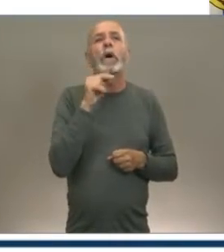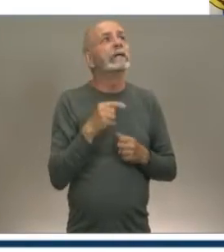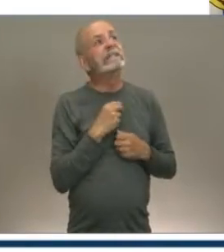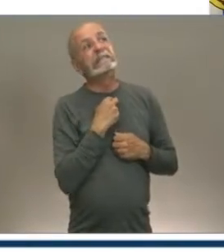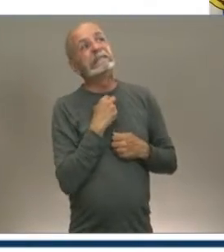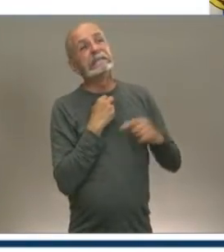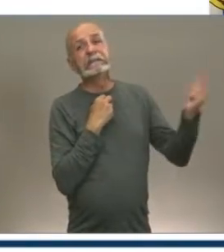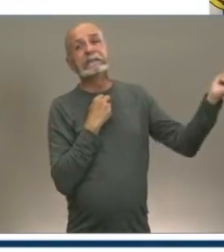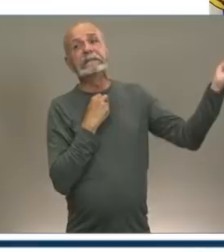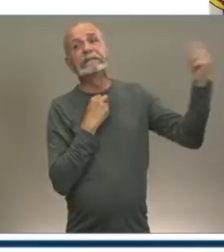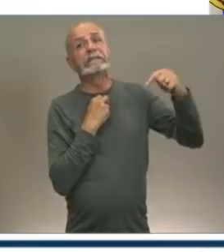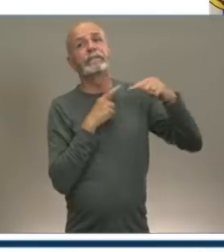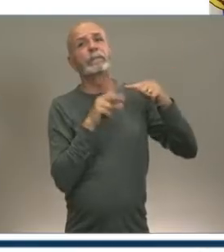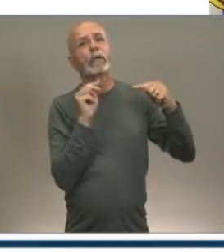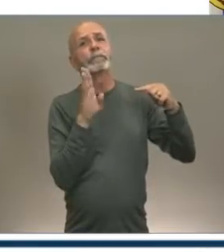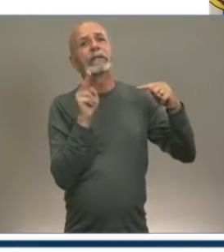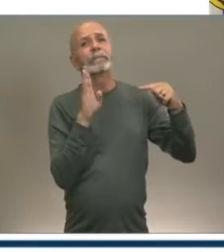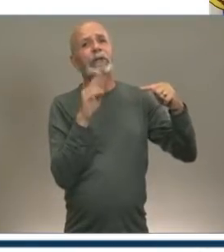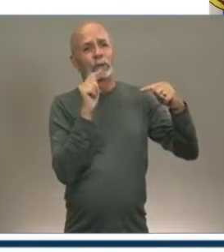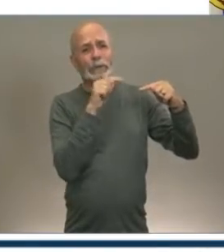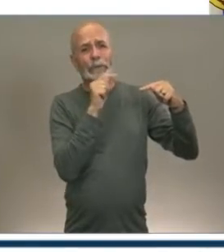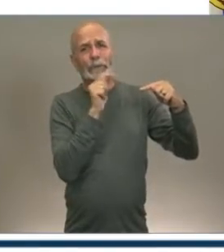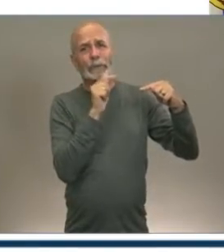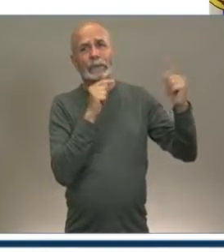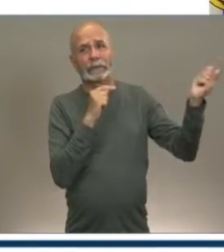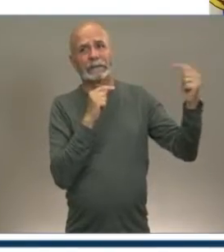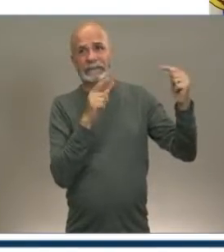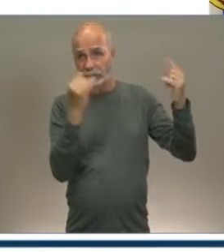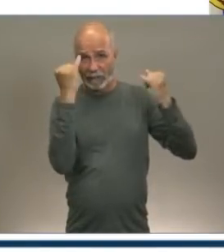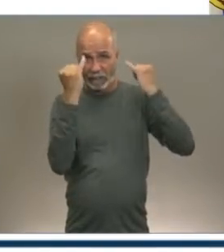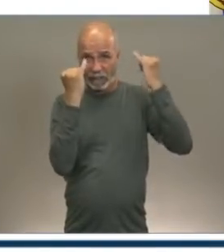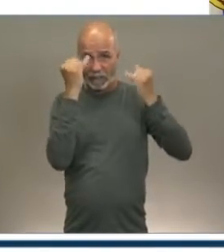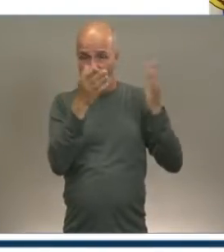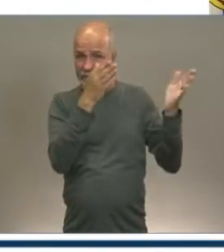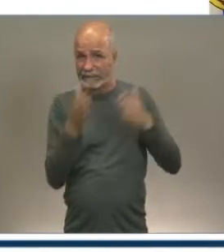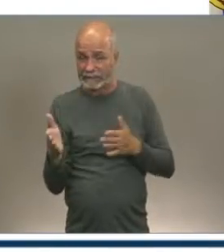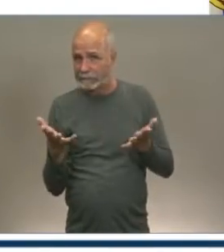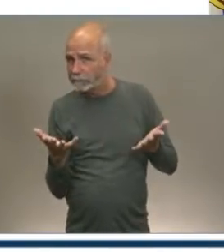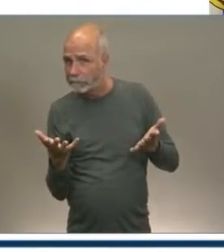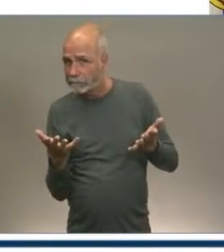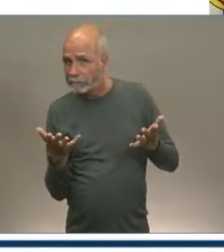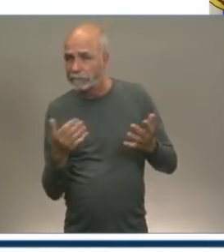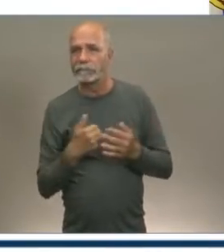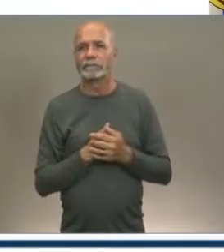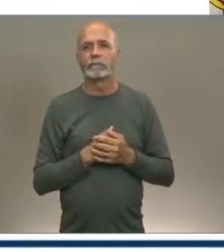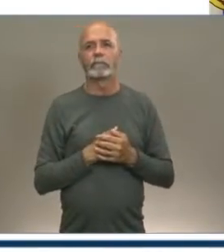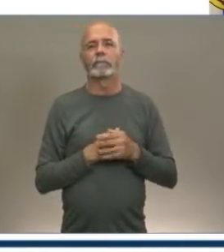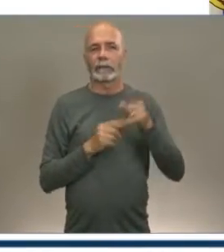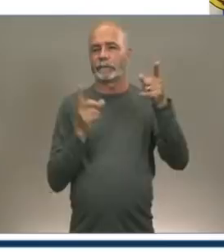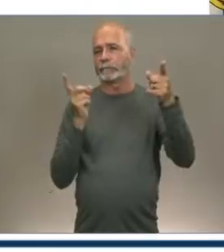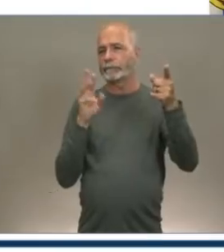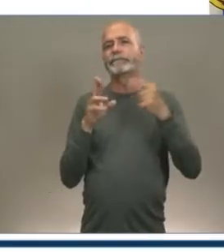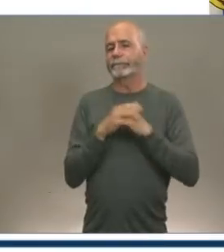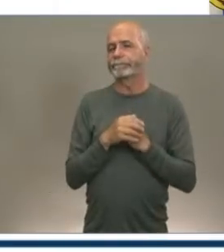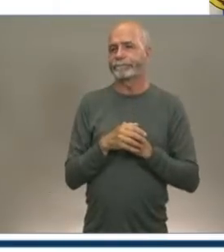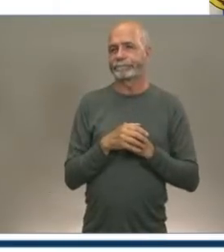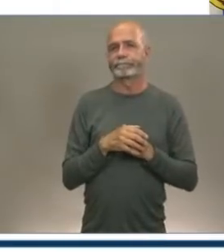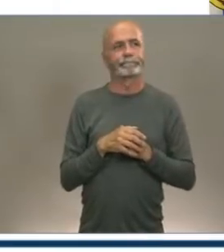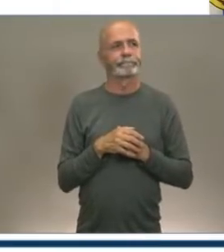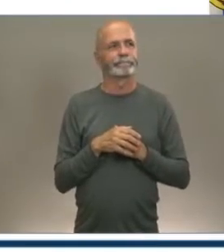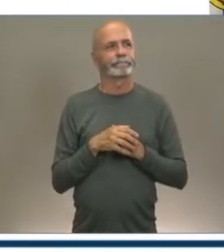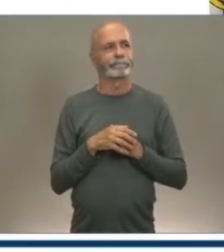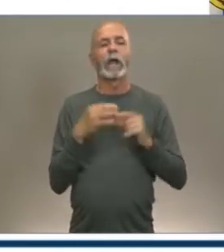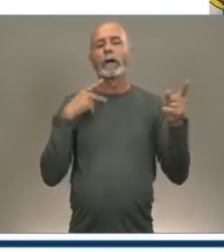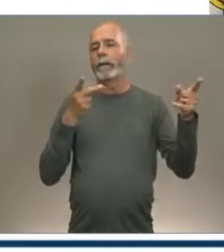Brunswick? That's obviously coming up quick. Yeah, that's what we're working on. So we found out about this the same